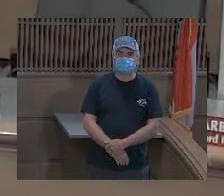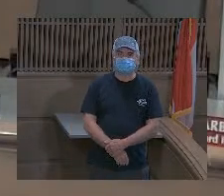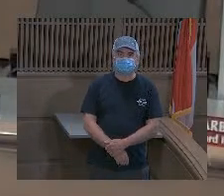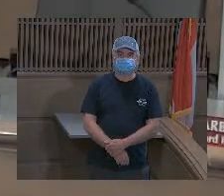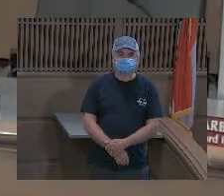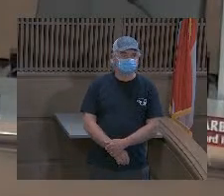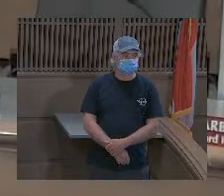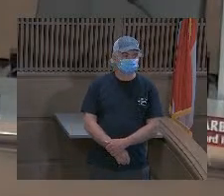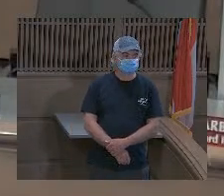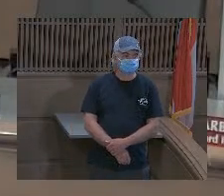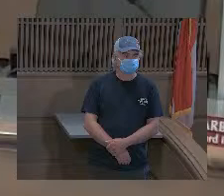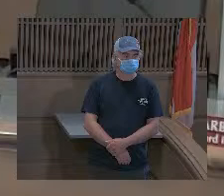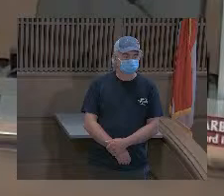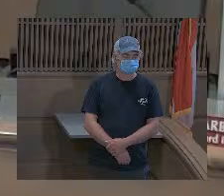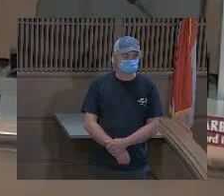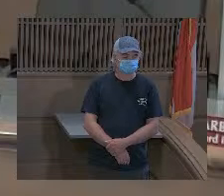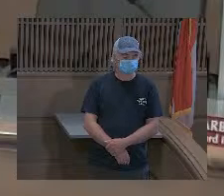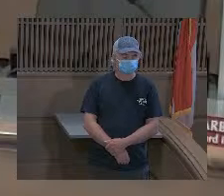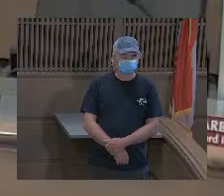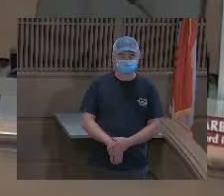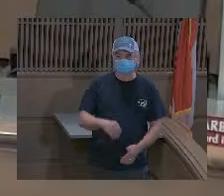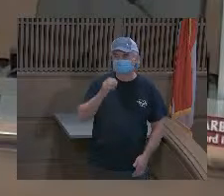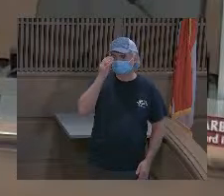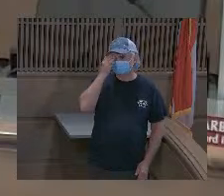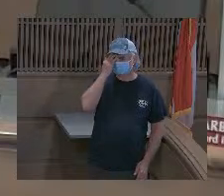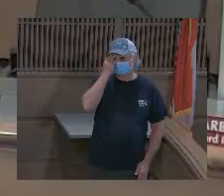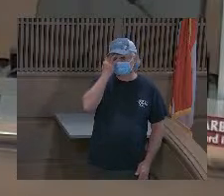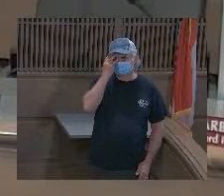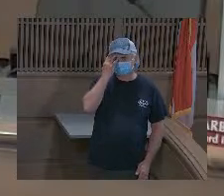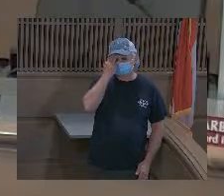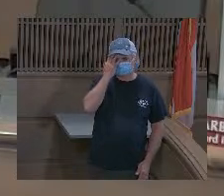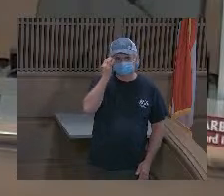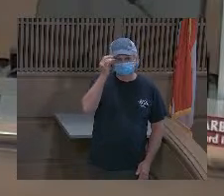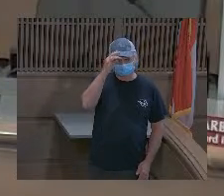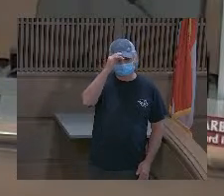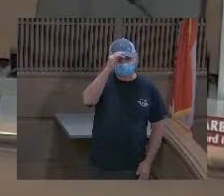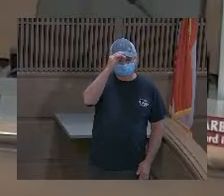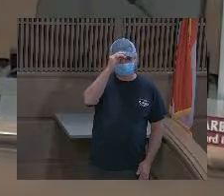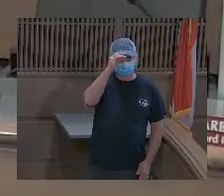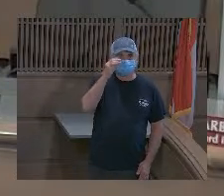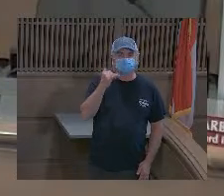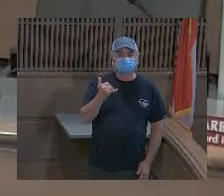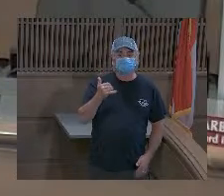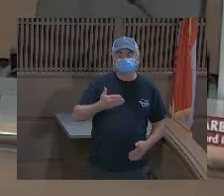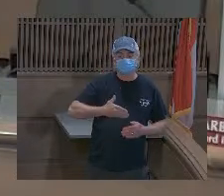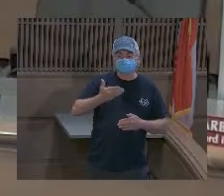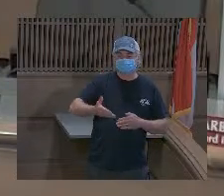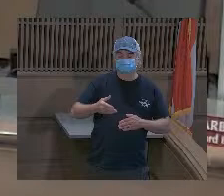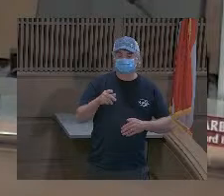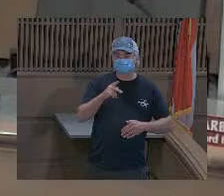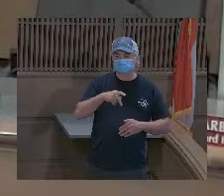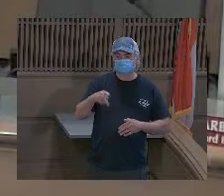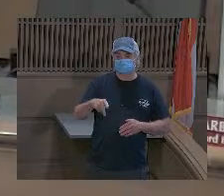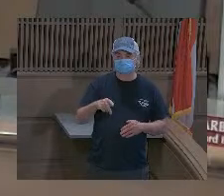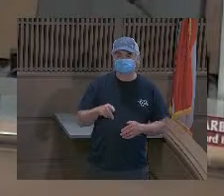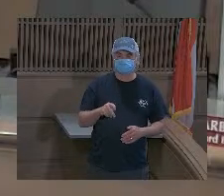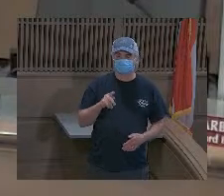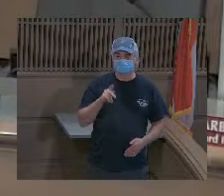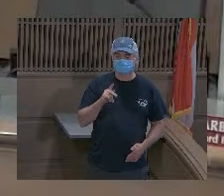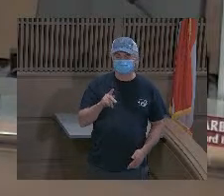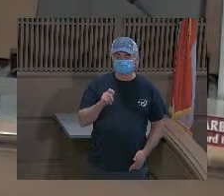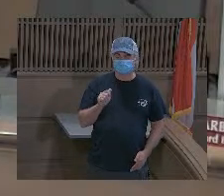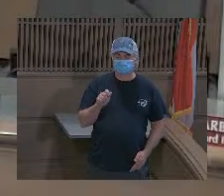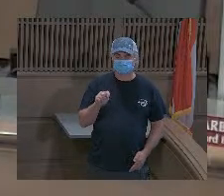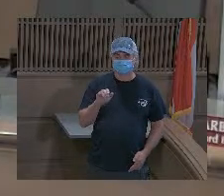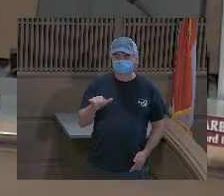presented. We'd like to move now and hear from our representative from Phoebe Putnam Memorial Hospital. Dr. Kathy Hudson is here.